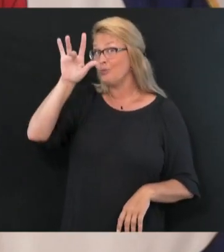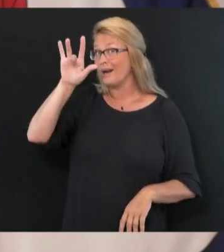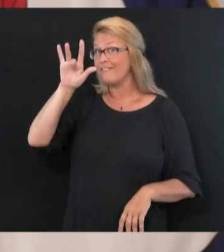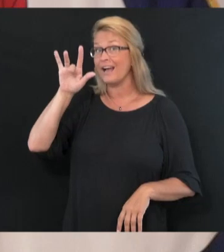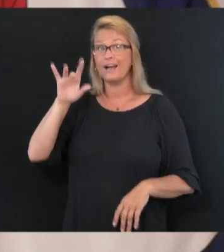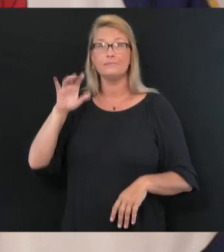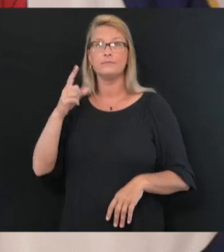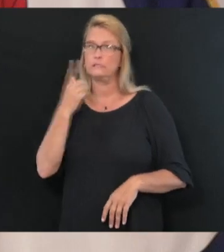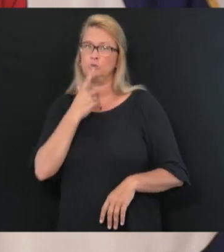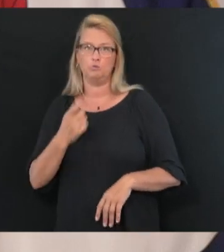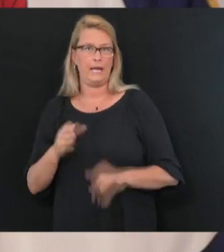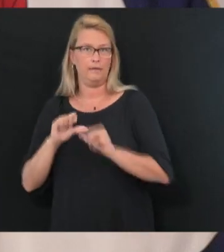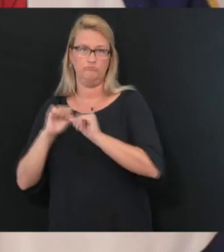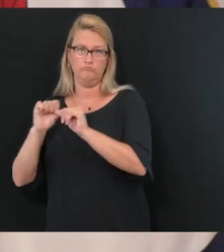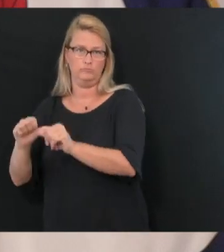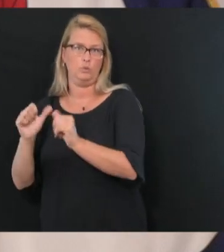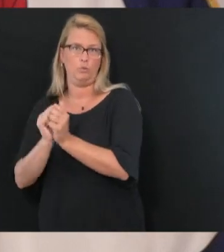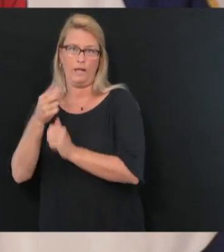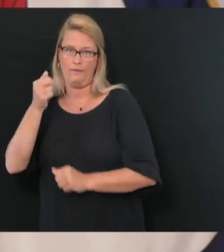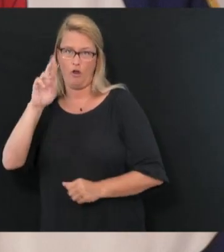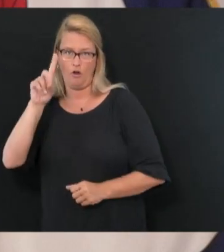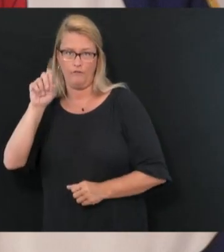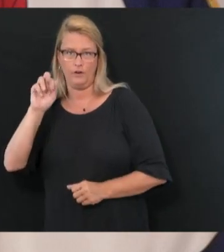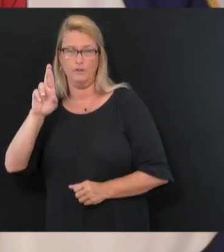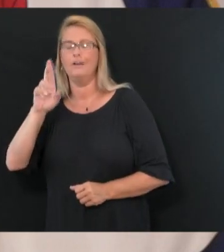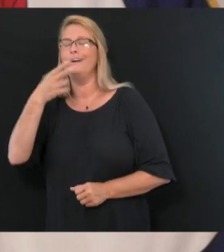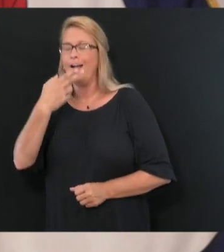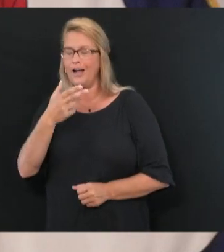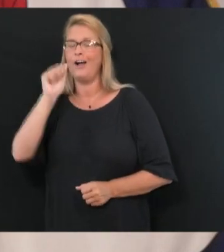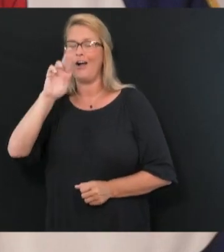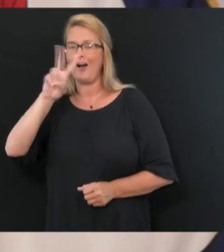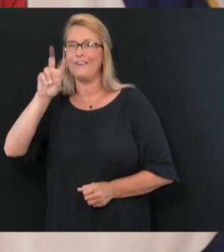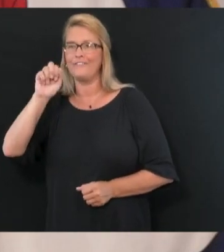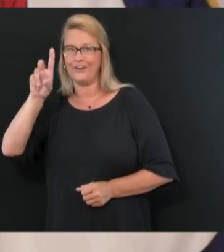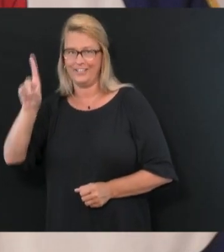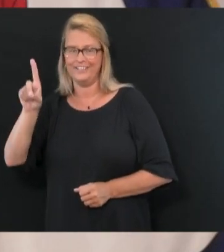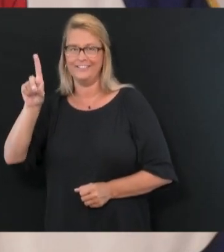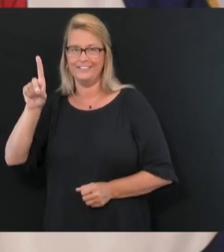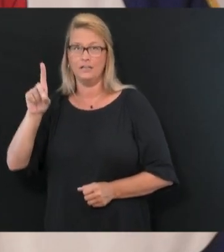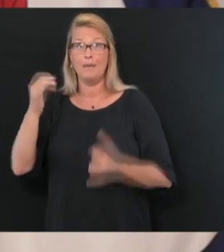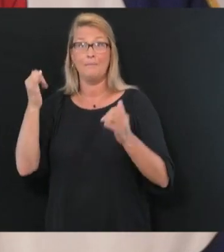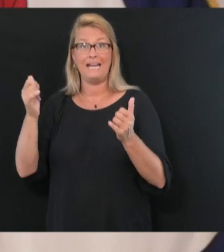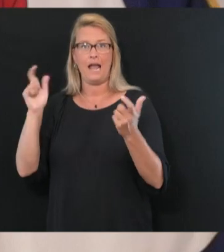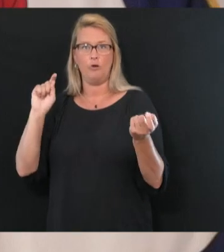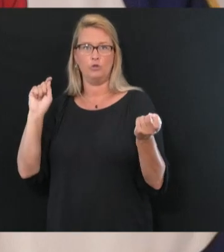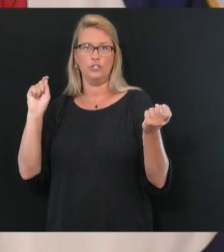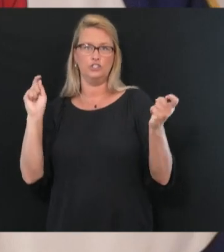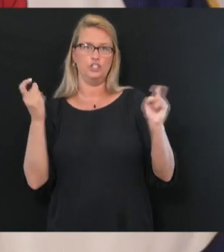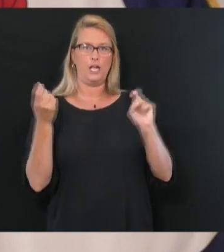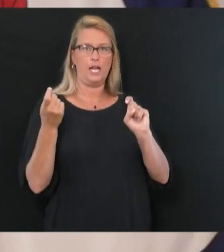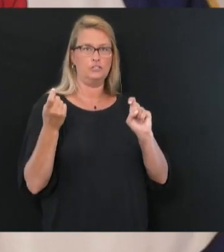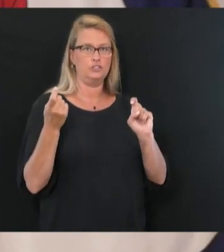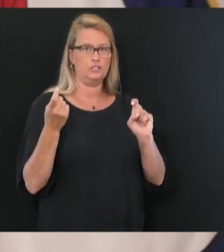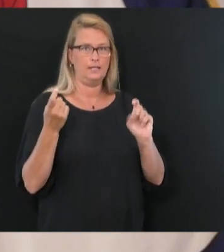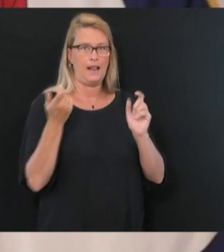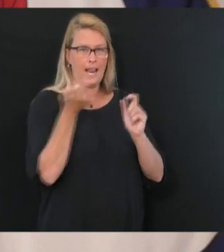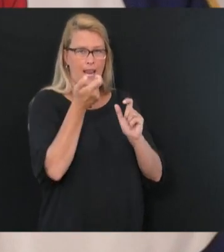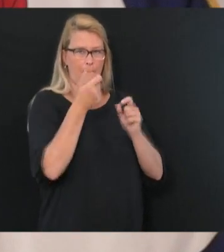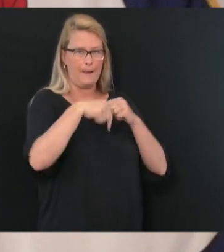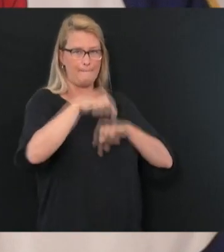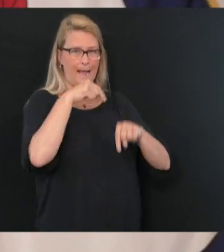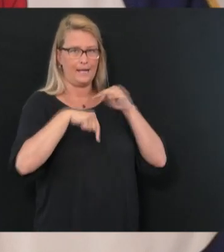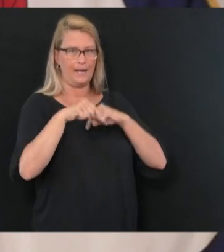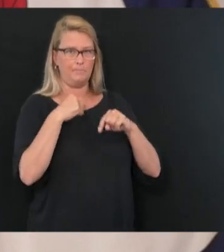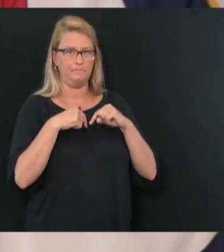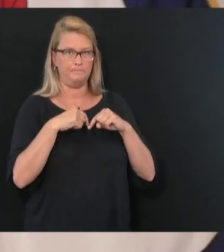Harvard model, we stayed right with that. But what we're going to do now is we're going to pivot, and we're going to back up just a little bit, and